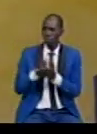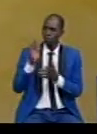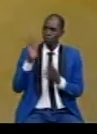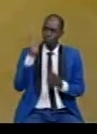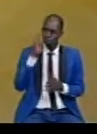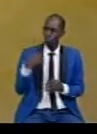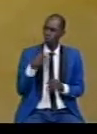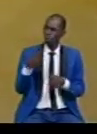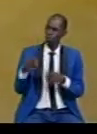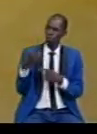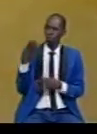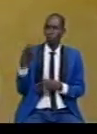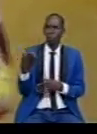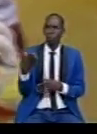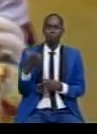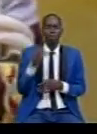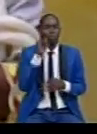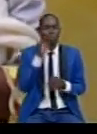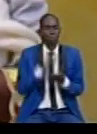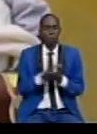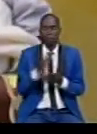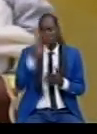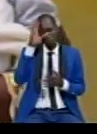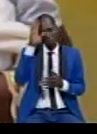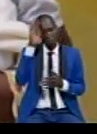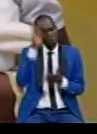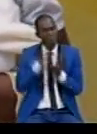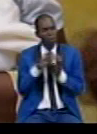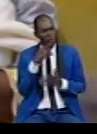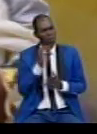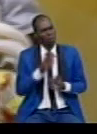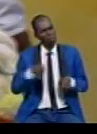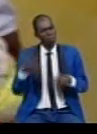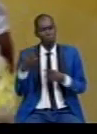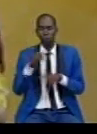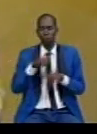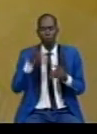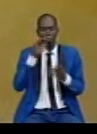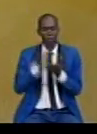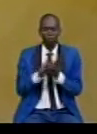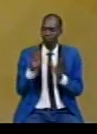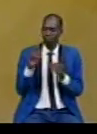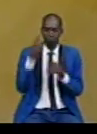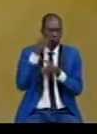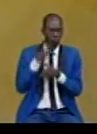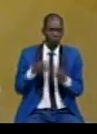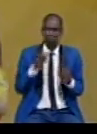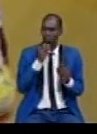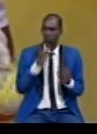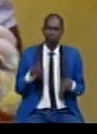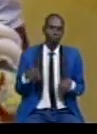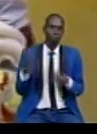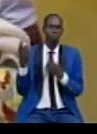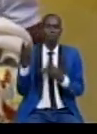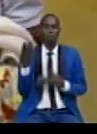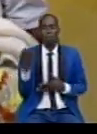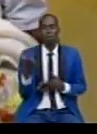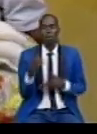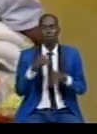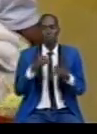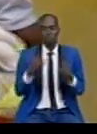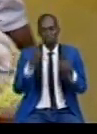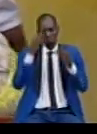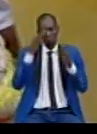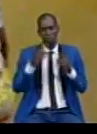no, I can't go back there again. We now decided to stay on our own. As